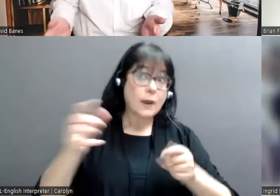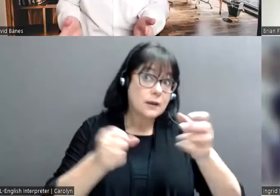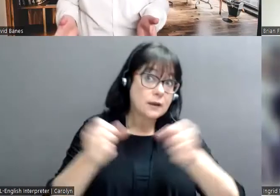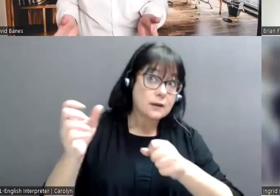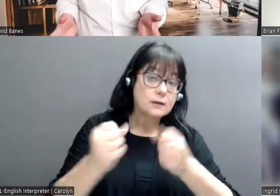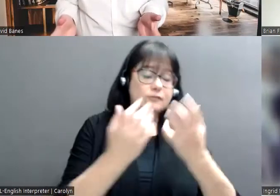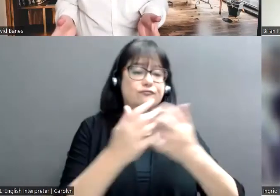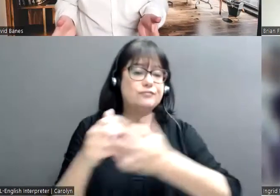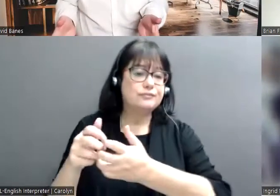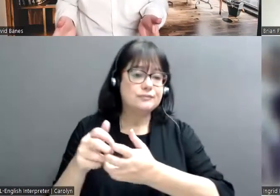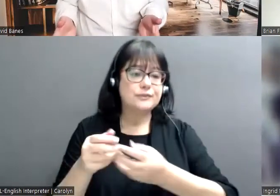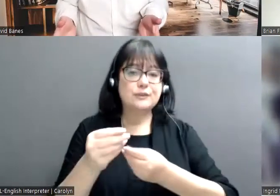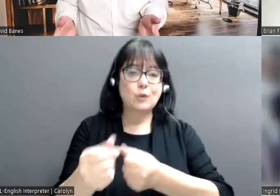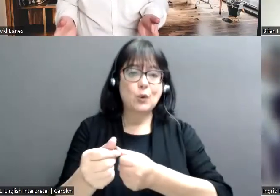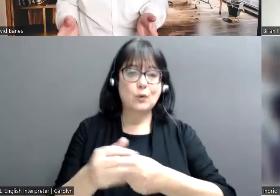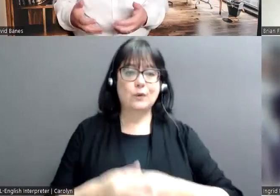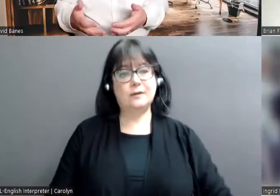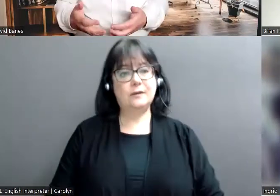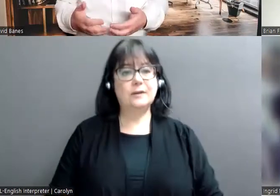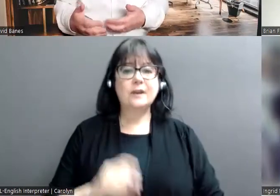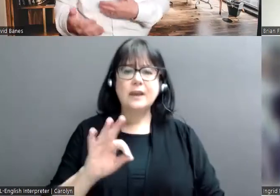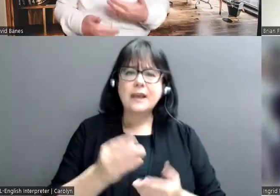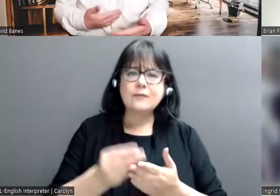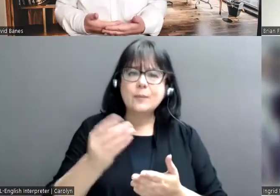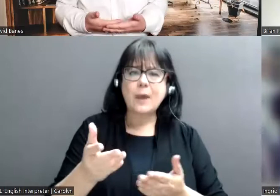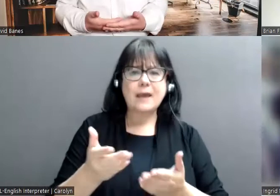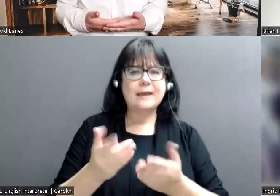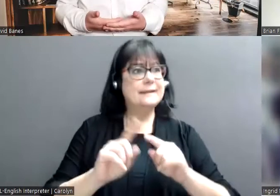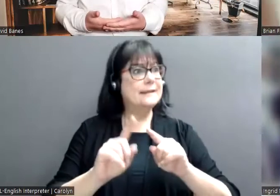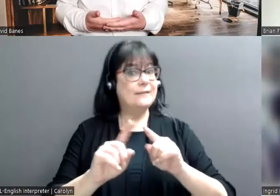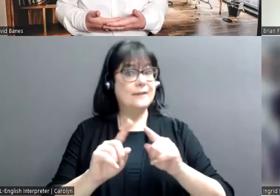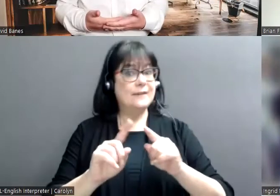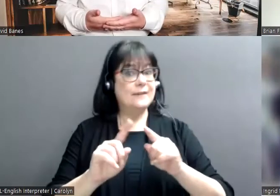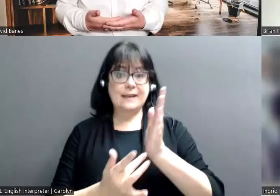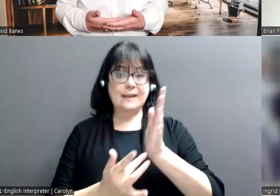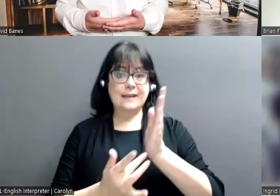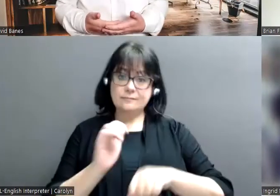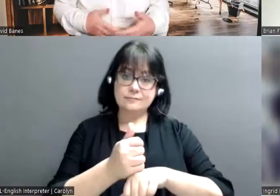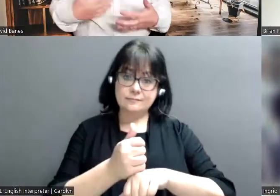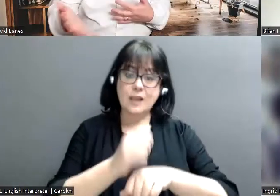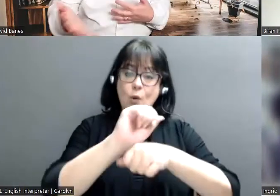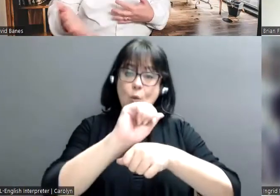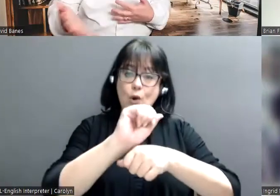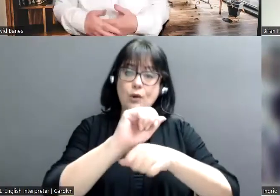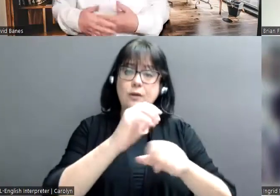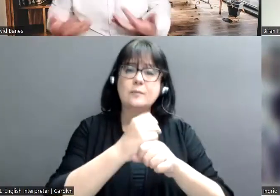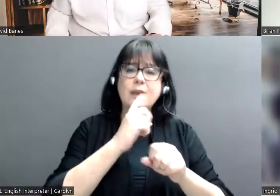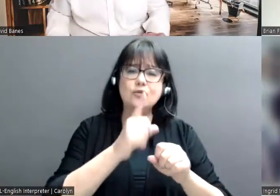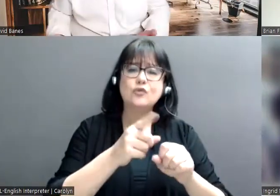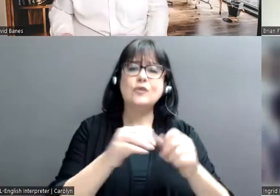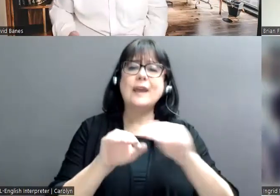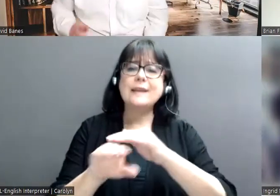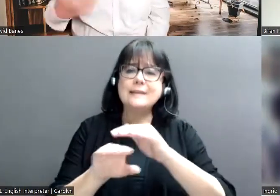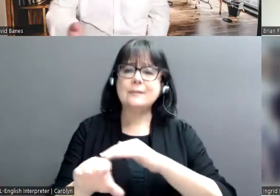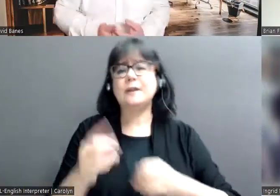different things that are going to be used in my workplace, let me make sure that they're designed to be accessible. Yeah. If I'm going to have a CMS system for tracking